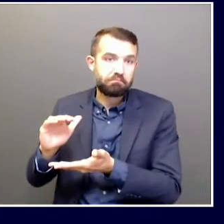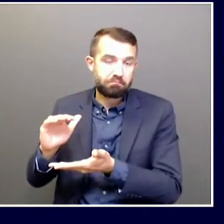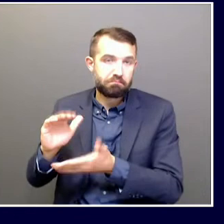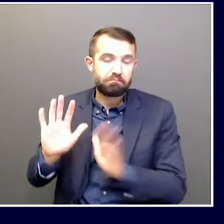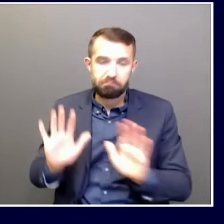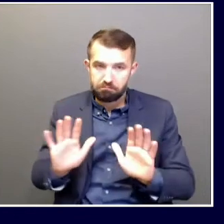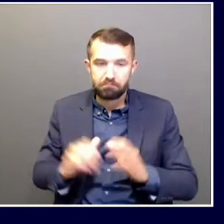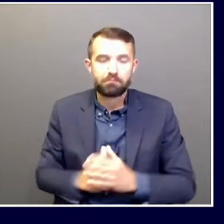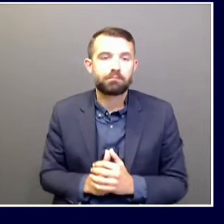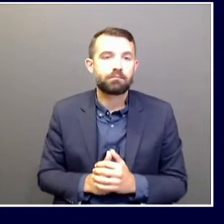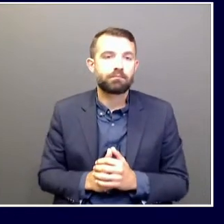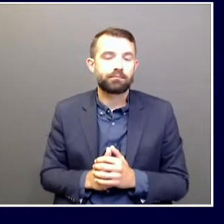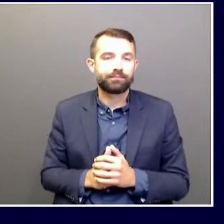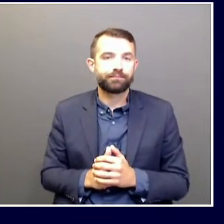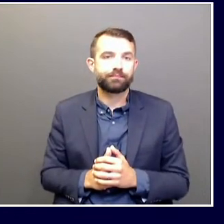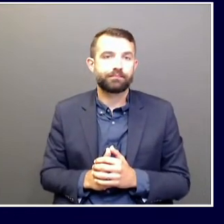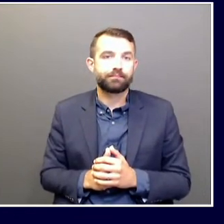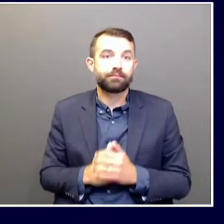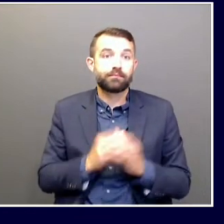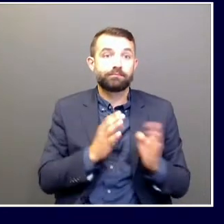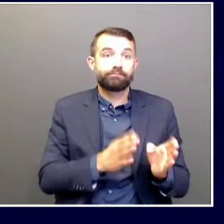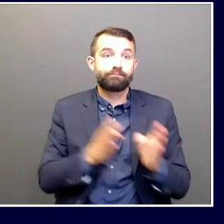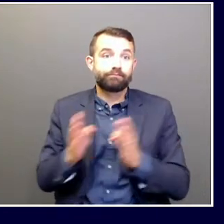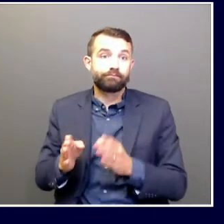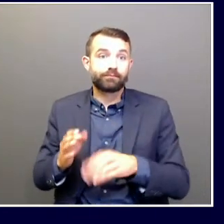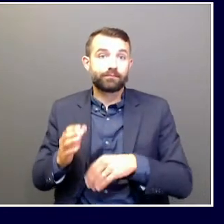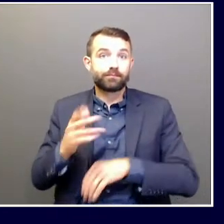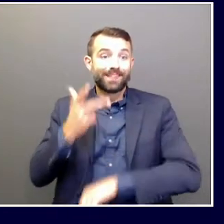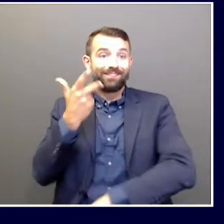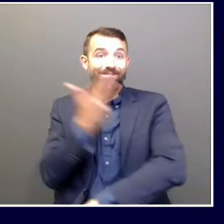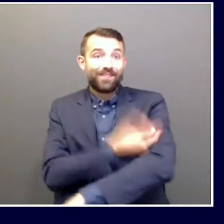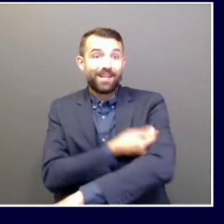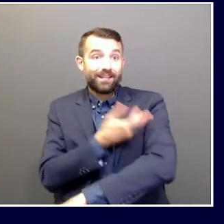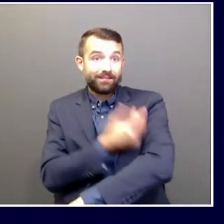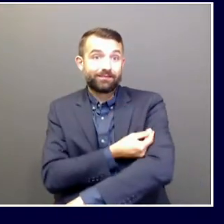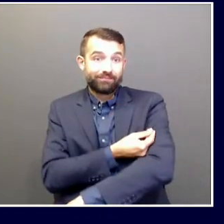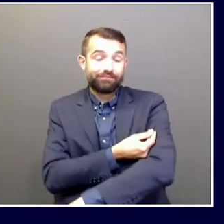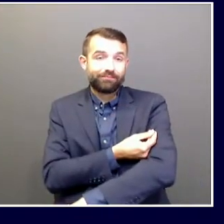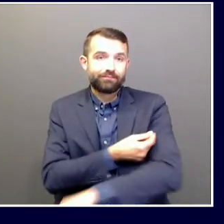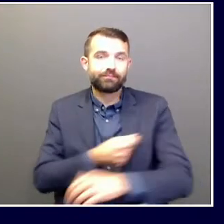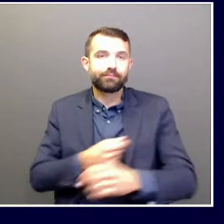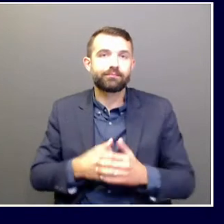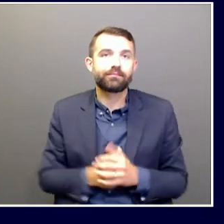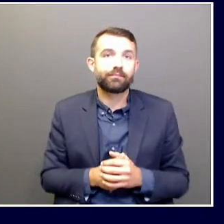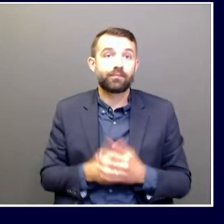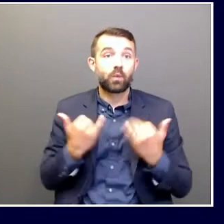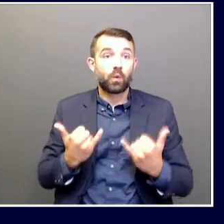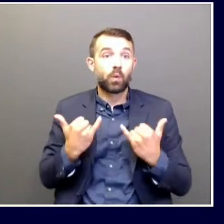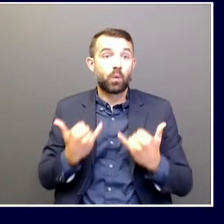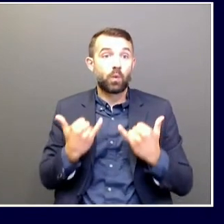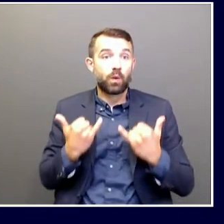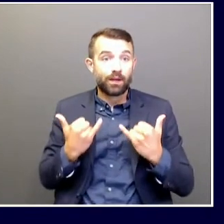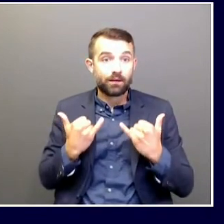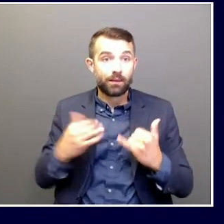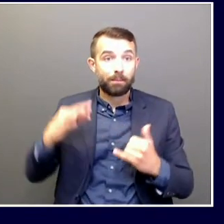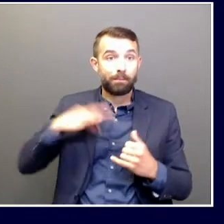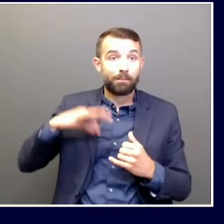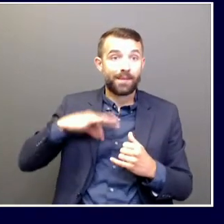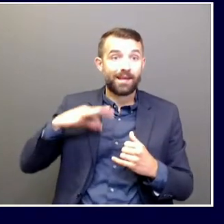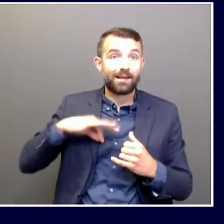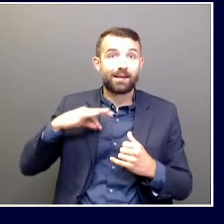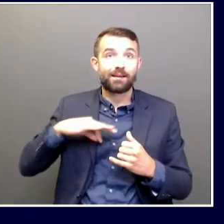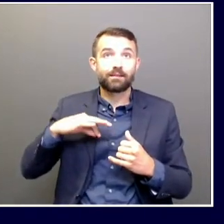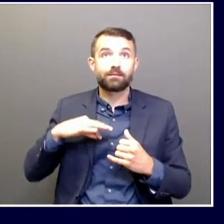where we stand with respect to vaccines and vaccinations. Right now, Maine is administering about